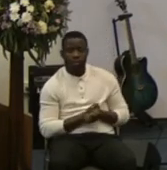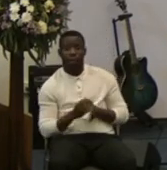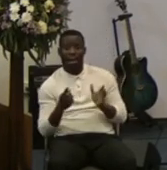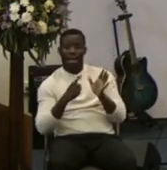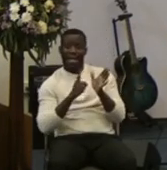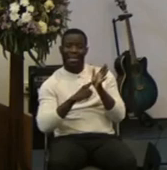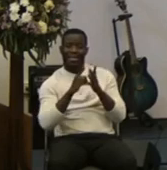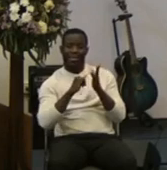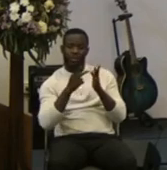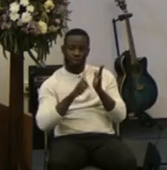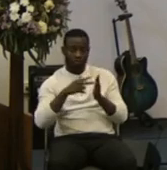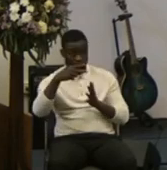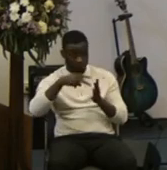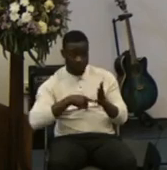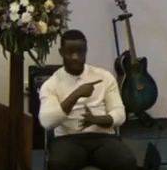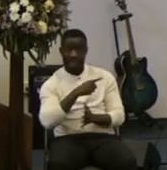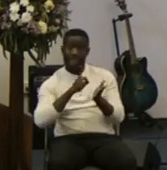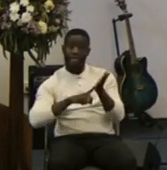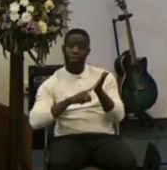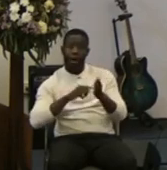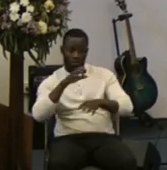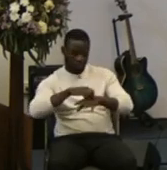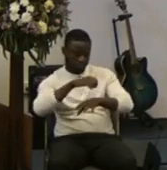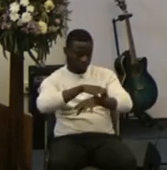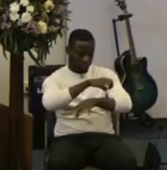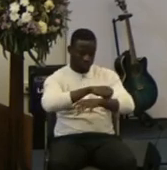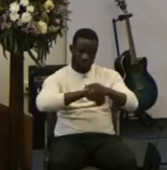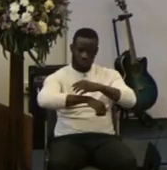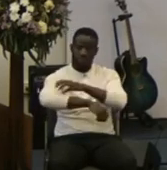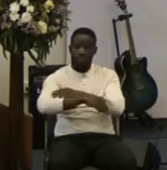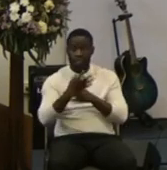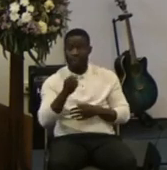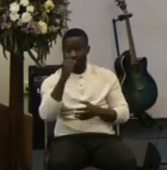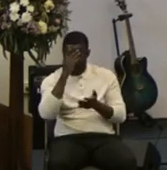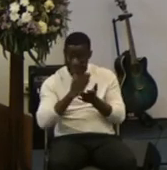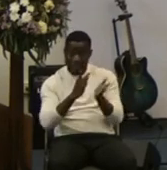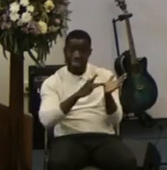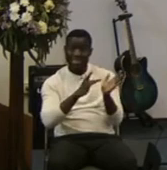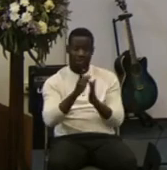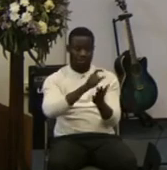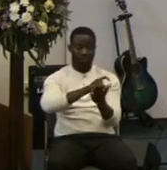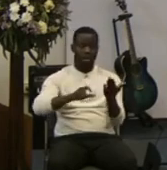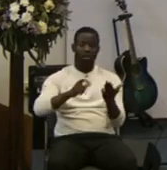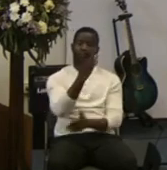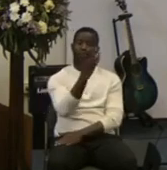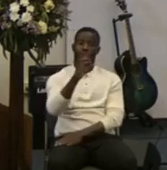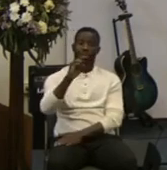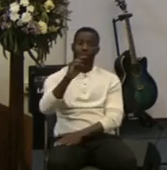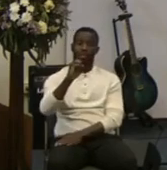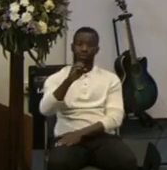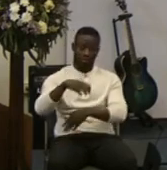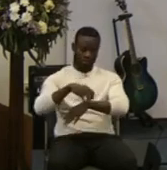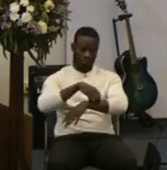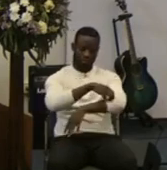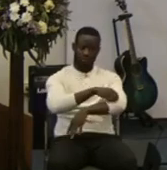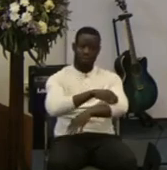Alison read for us, the leper has no doubt that Jesus can heal him. Verse 40, a man with